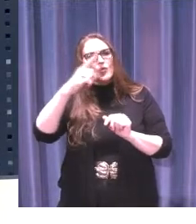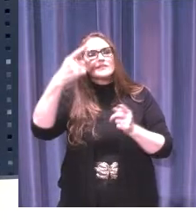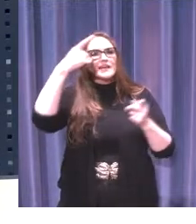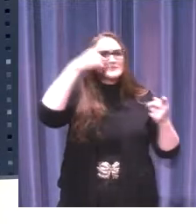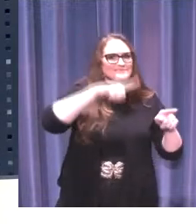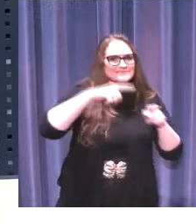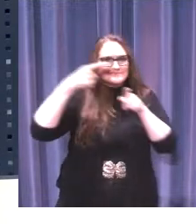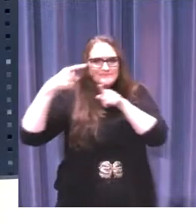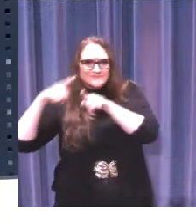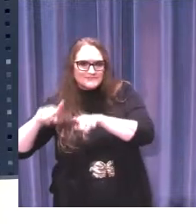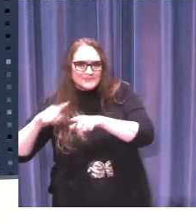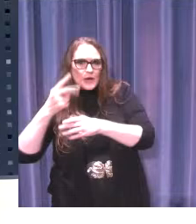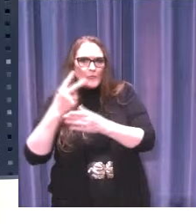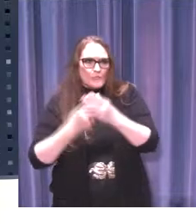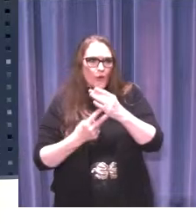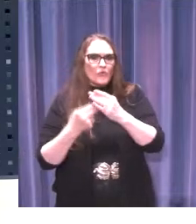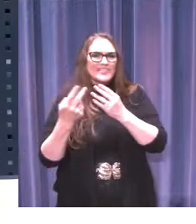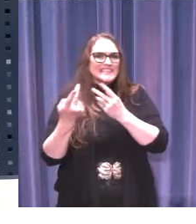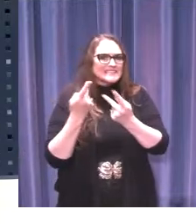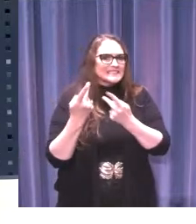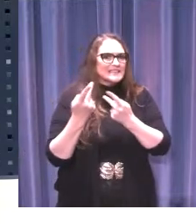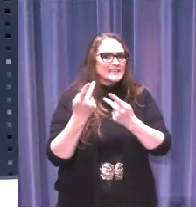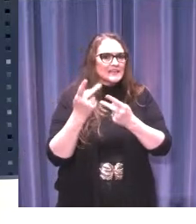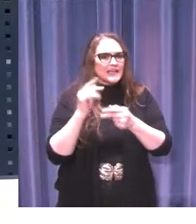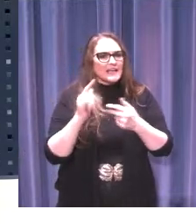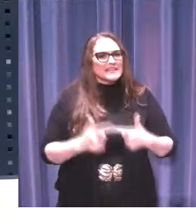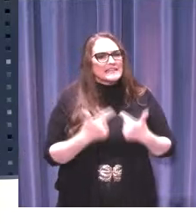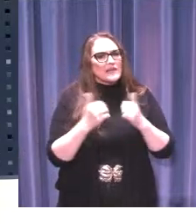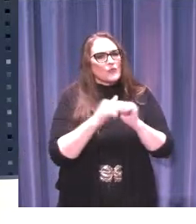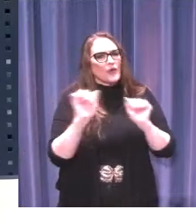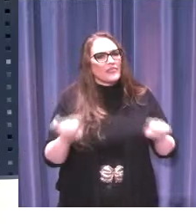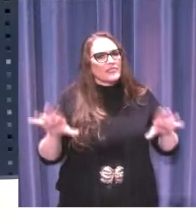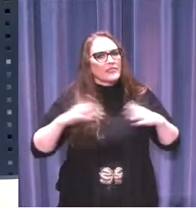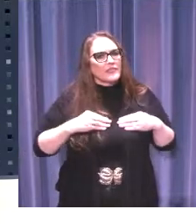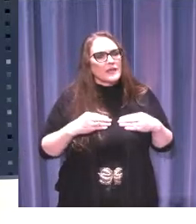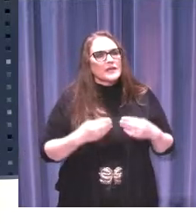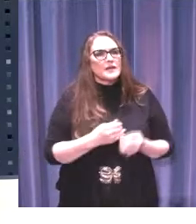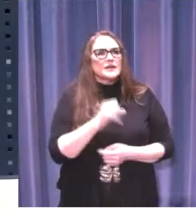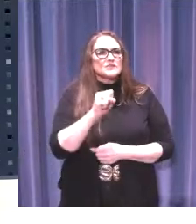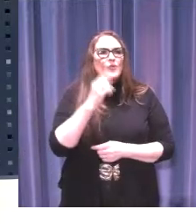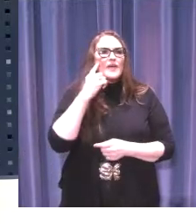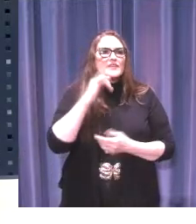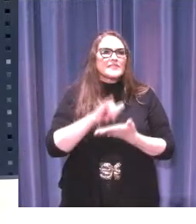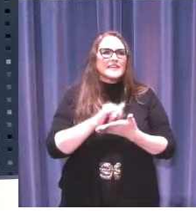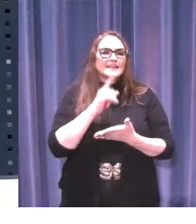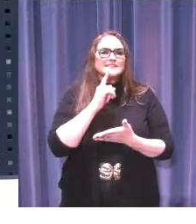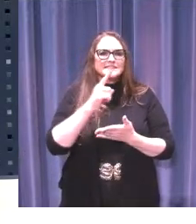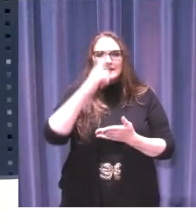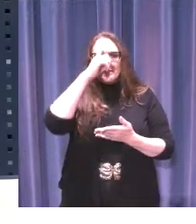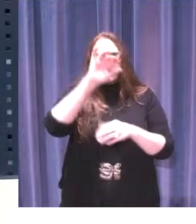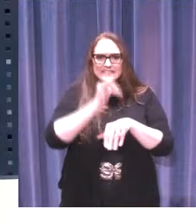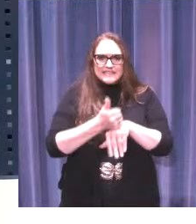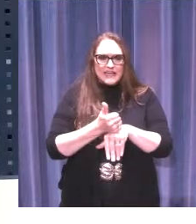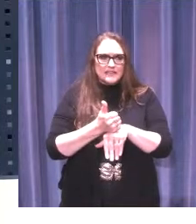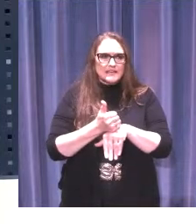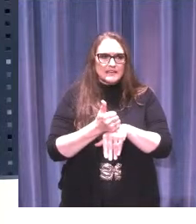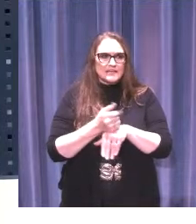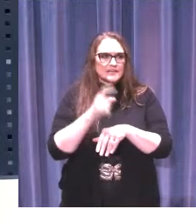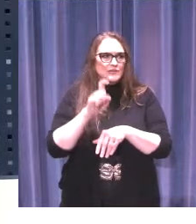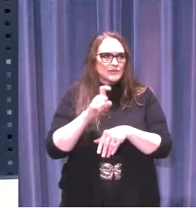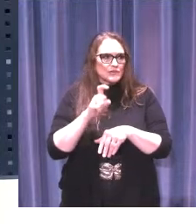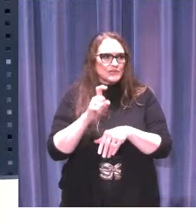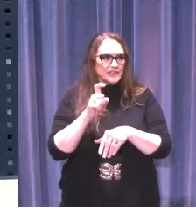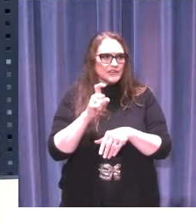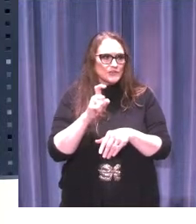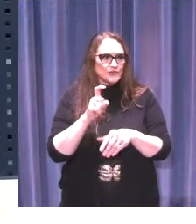that both can live with. And I think that's the mindset that one needs to